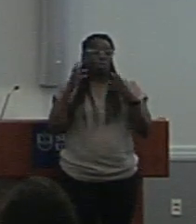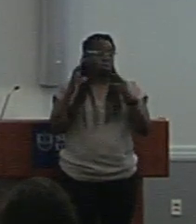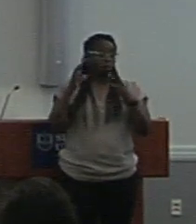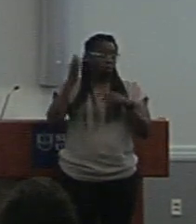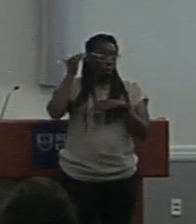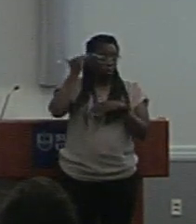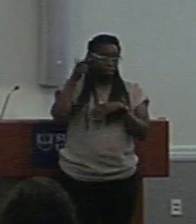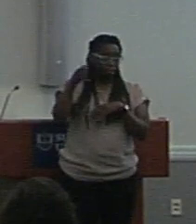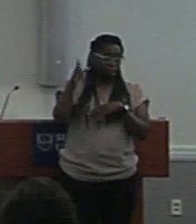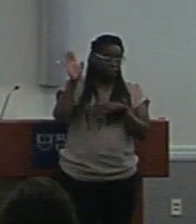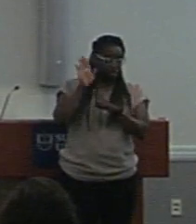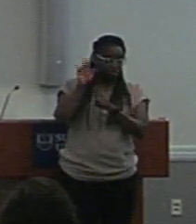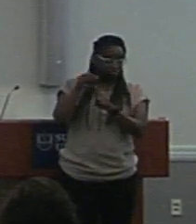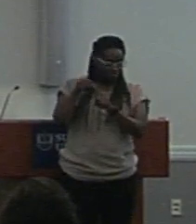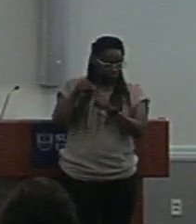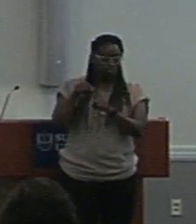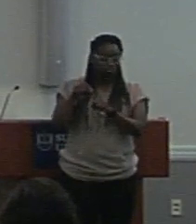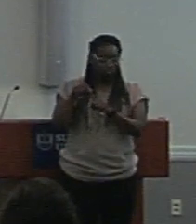be,